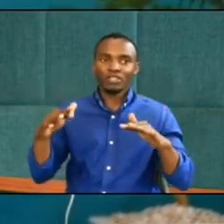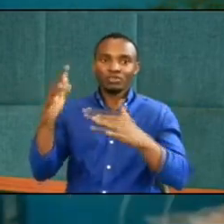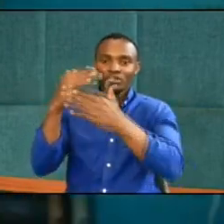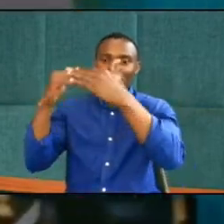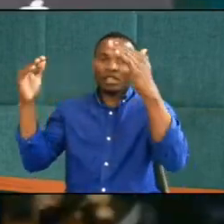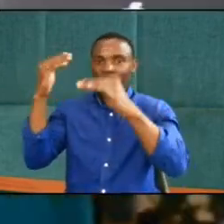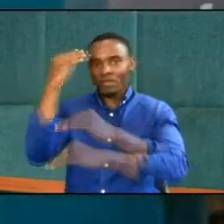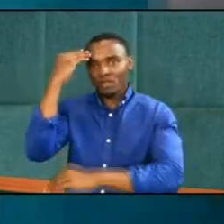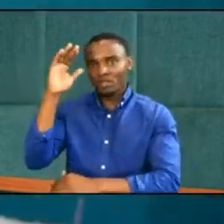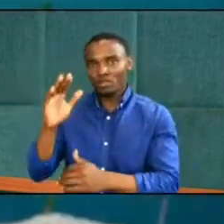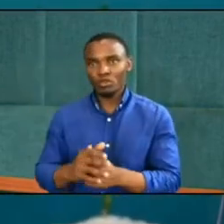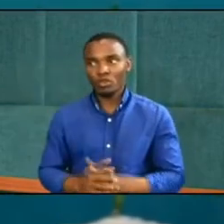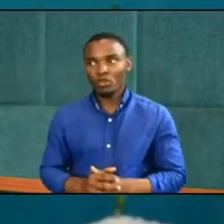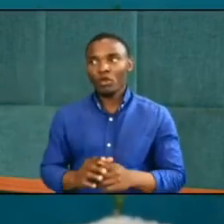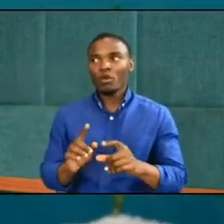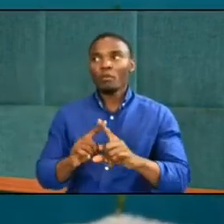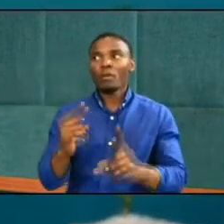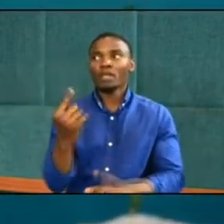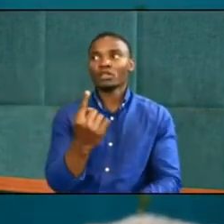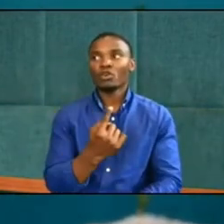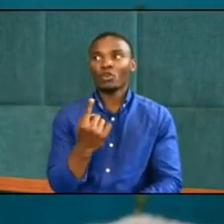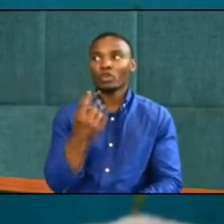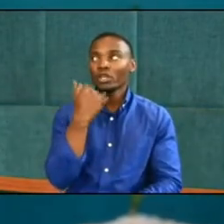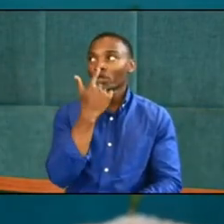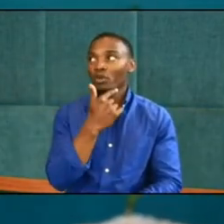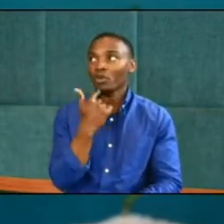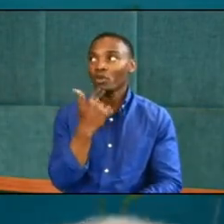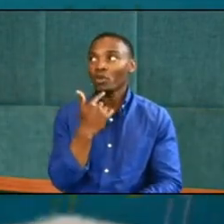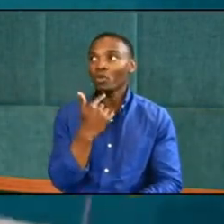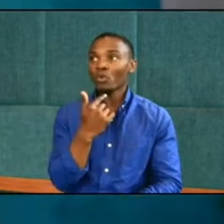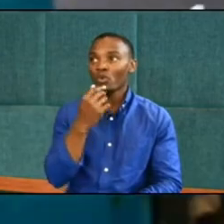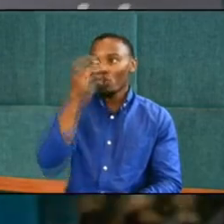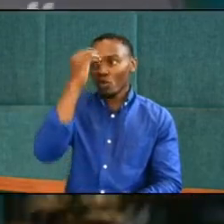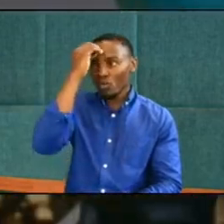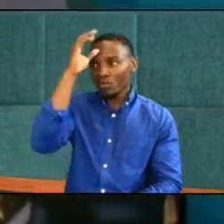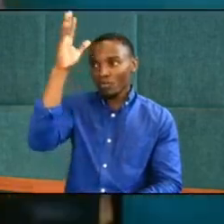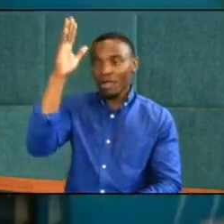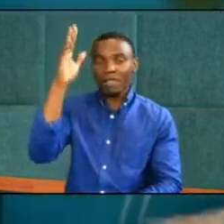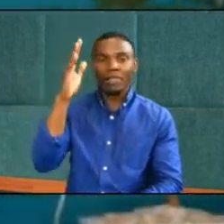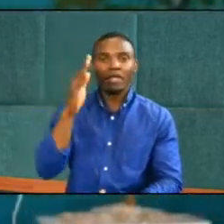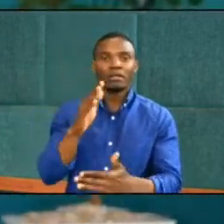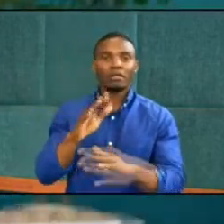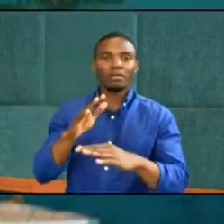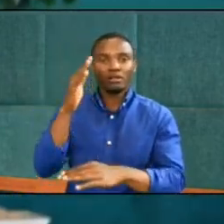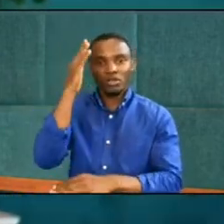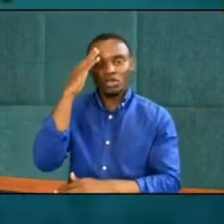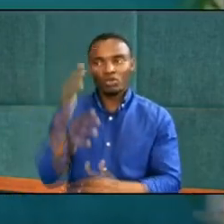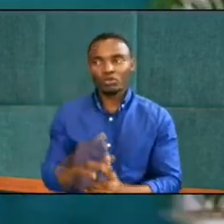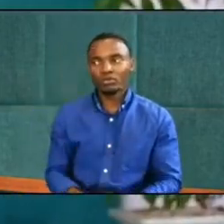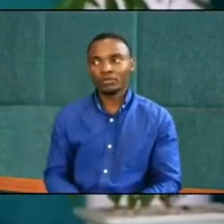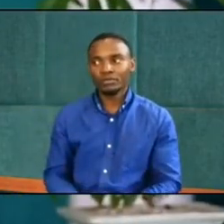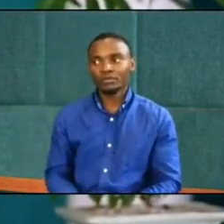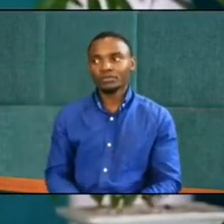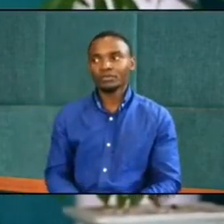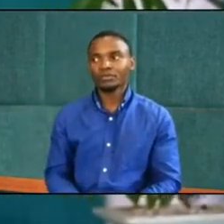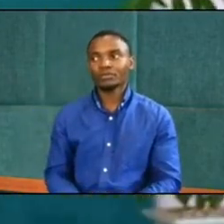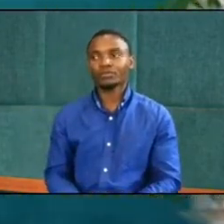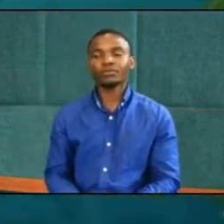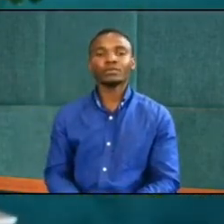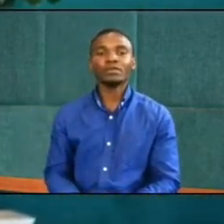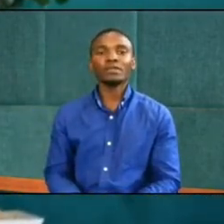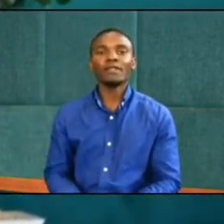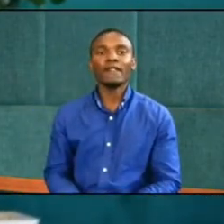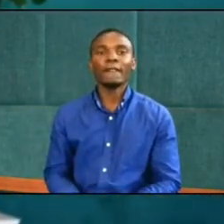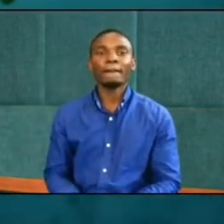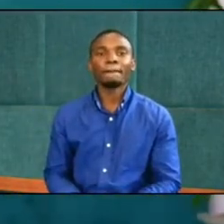Son, but only the Father. Well, the next thing we, the next point we want to, to, to bring to your